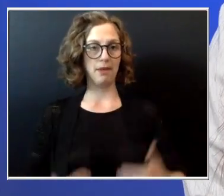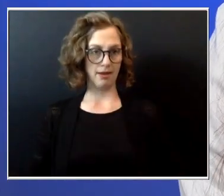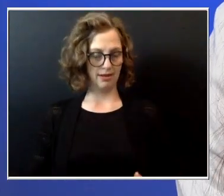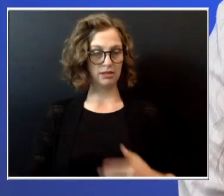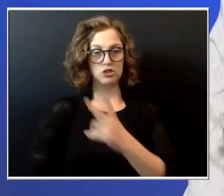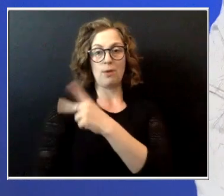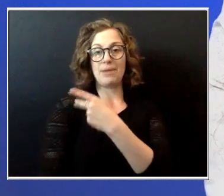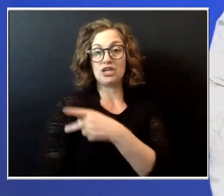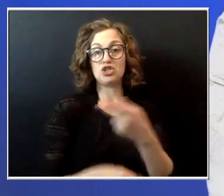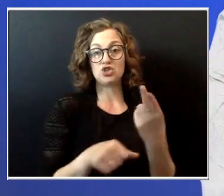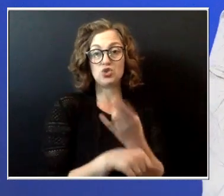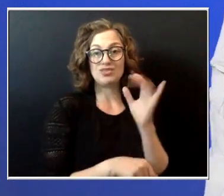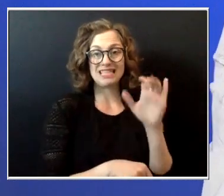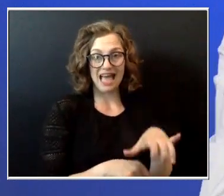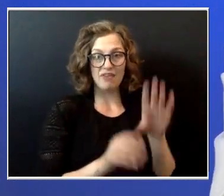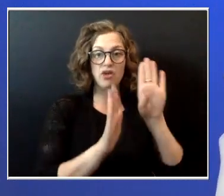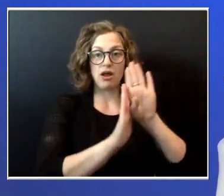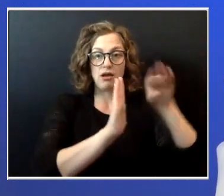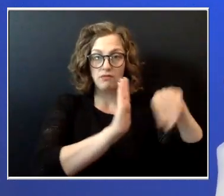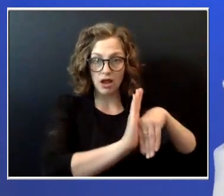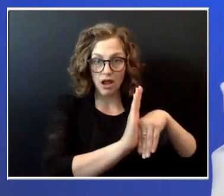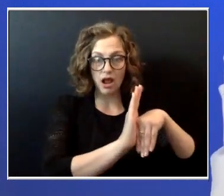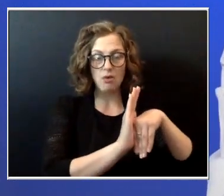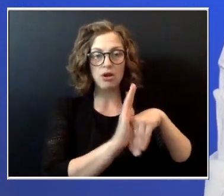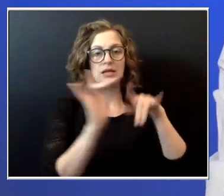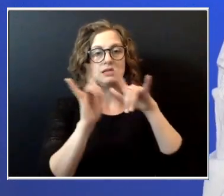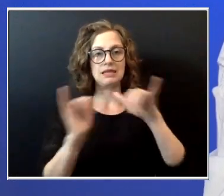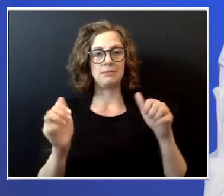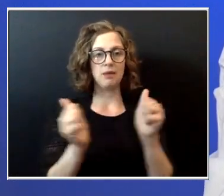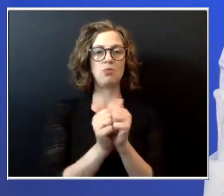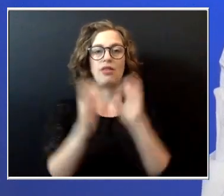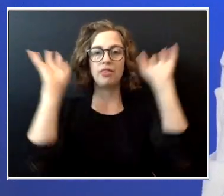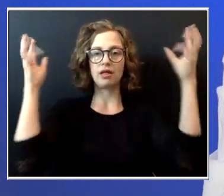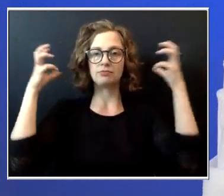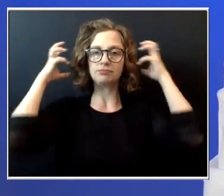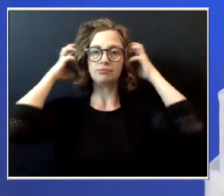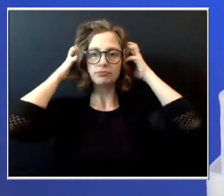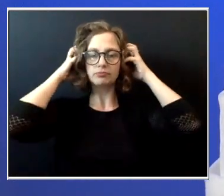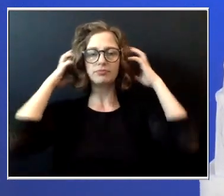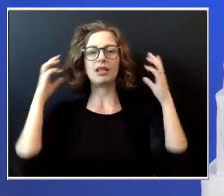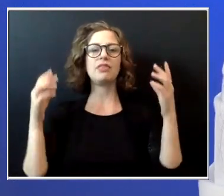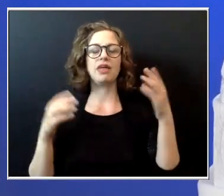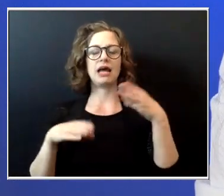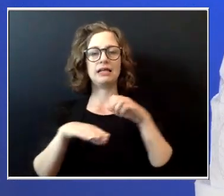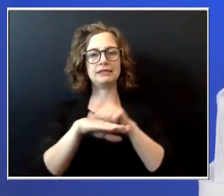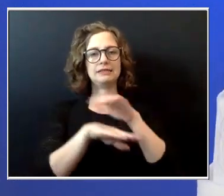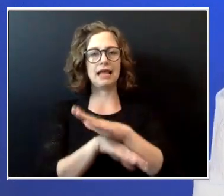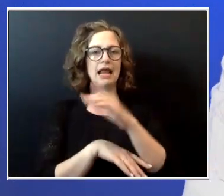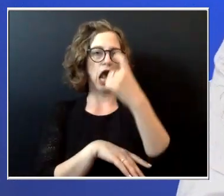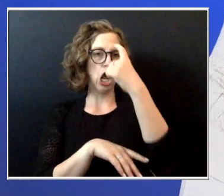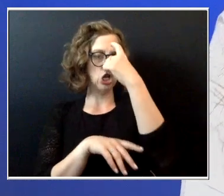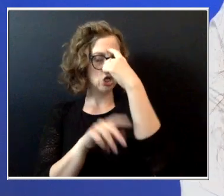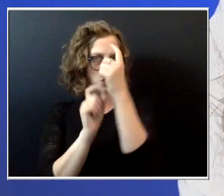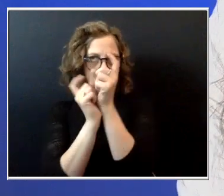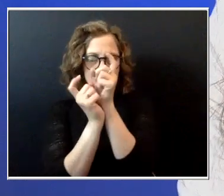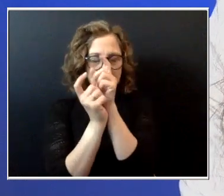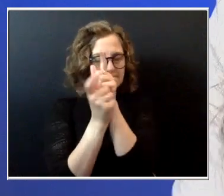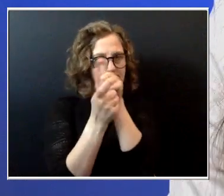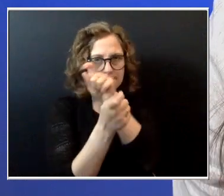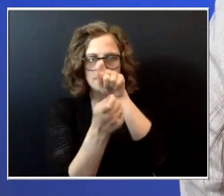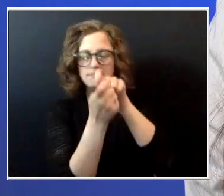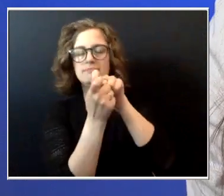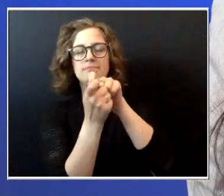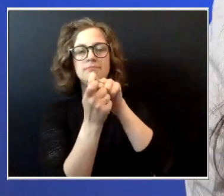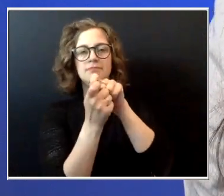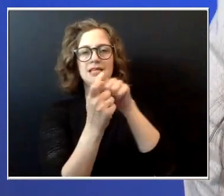with headphones that deliver a neuromodulated signal. So they've got a really specific sound that you're listening to,